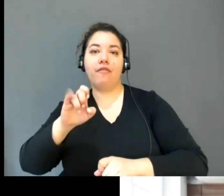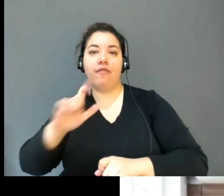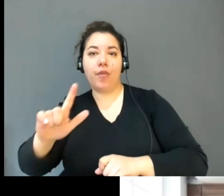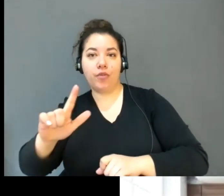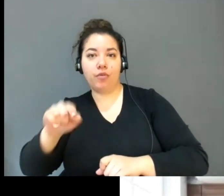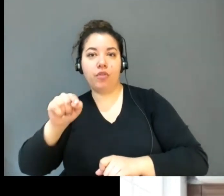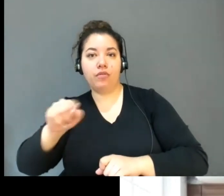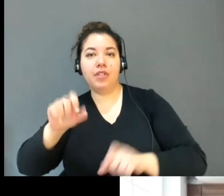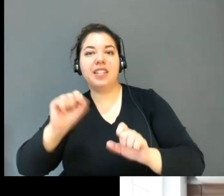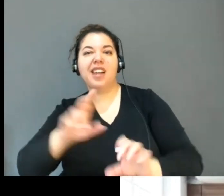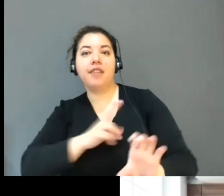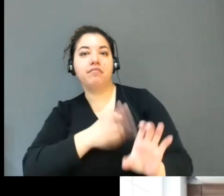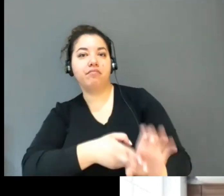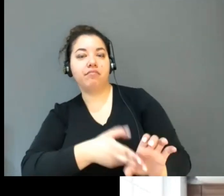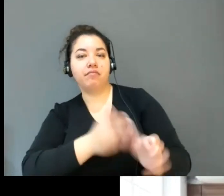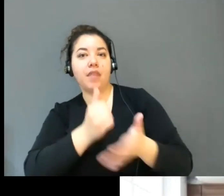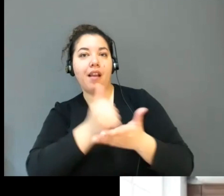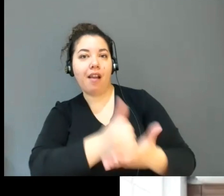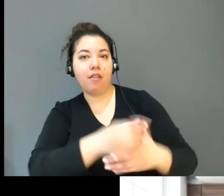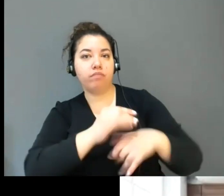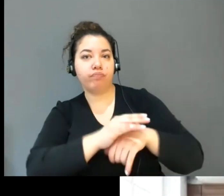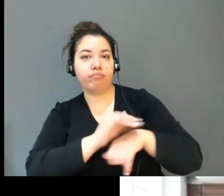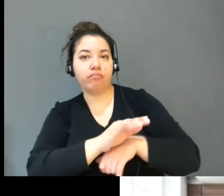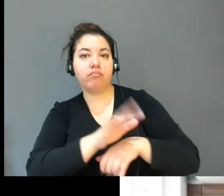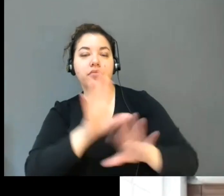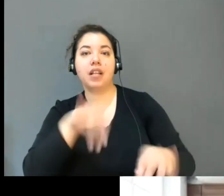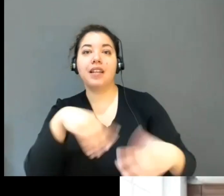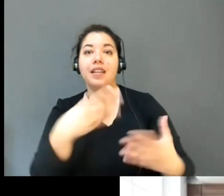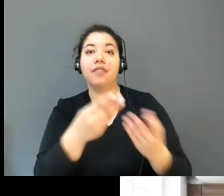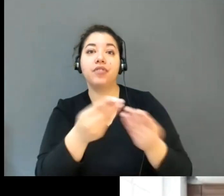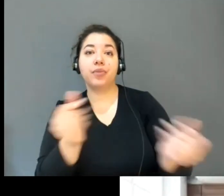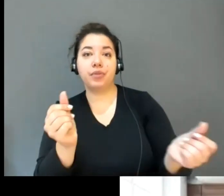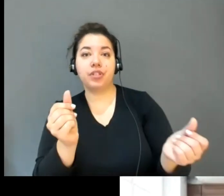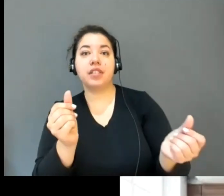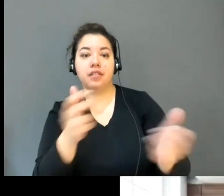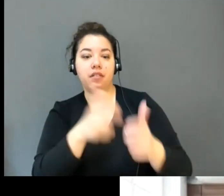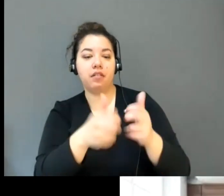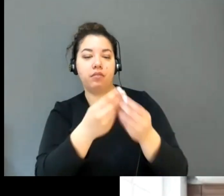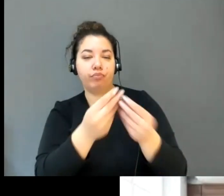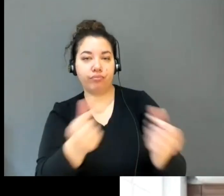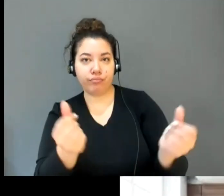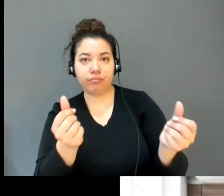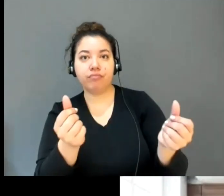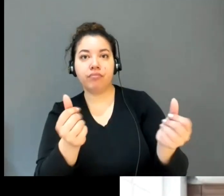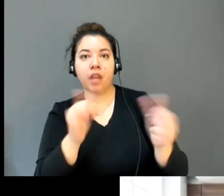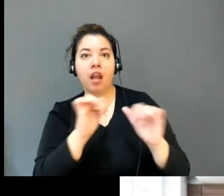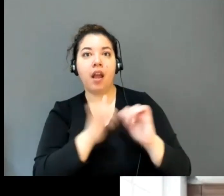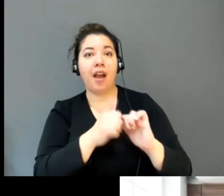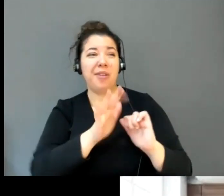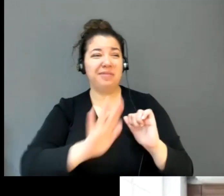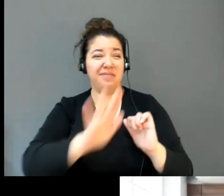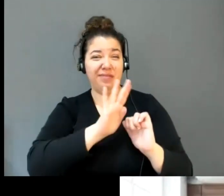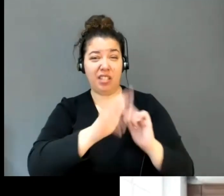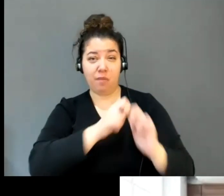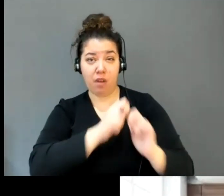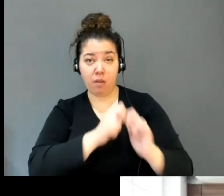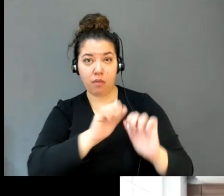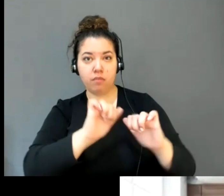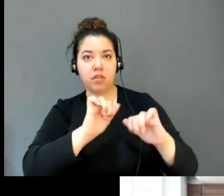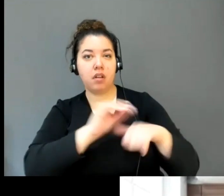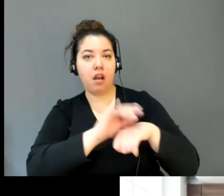sort of executive level, solution building level, as to what they're, how to solve the problems that they have.